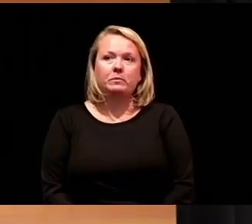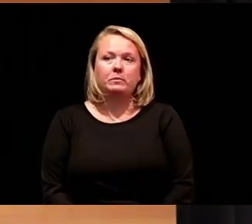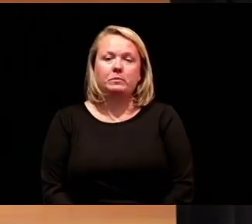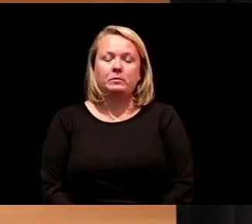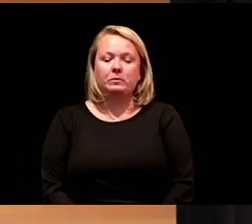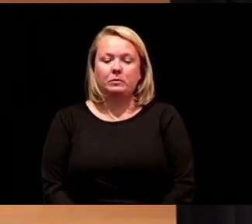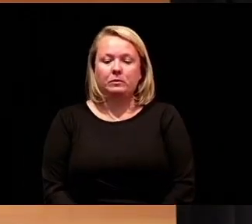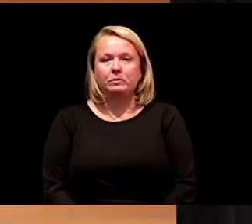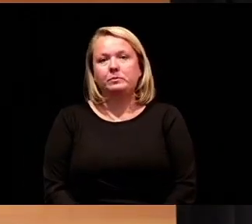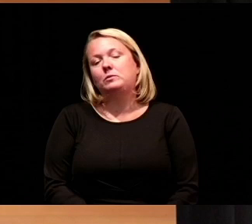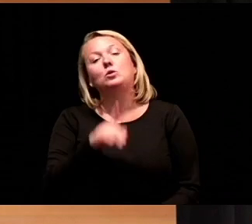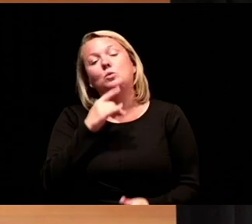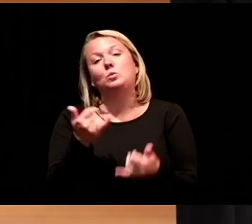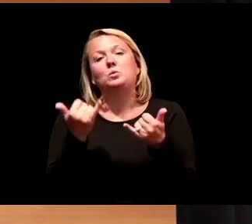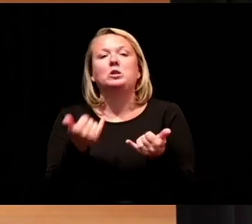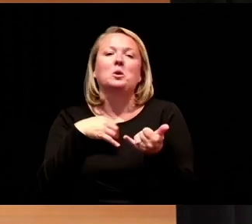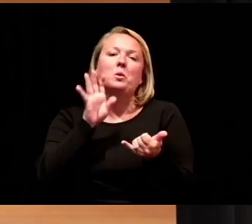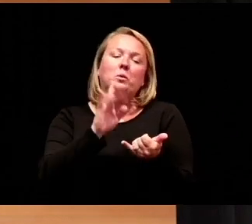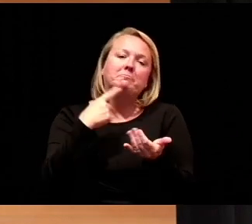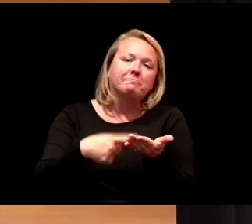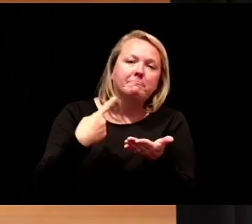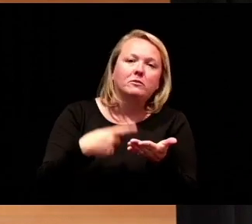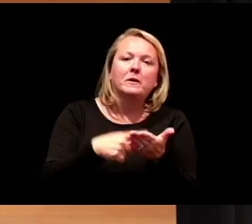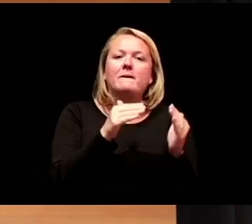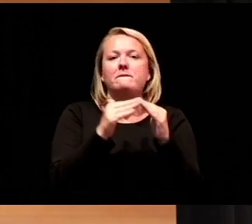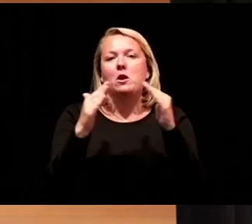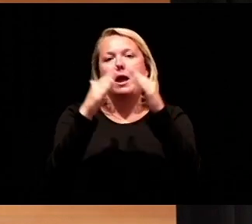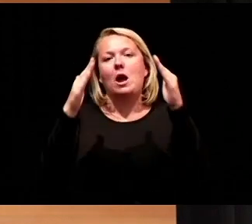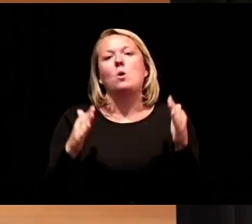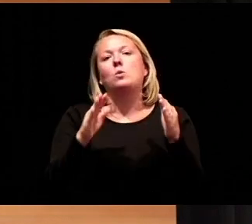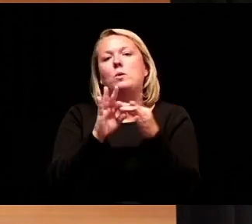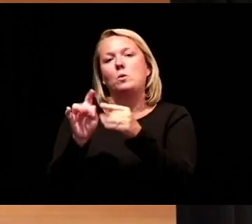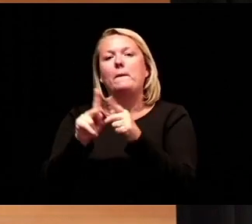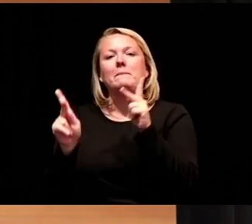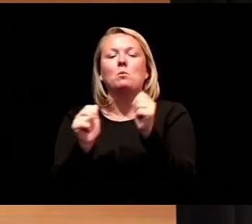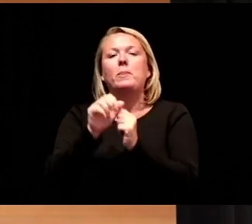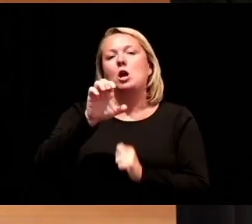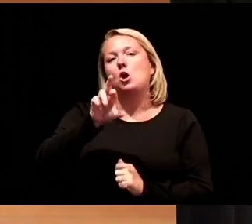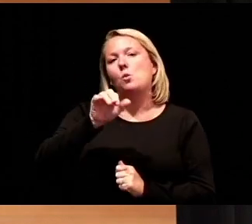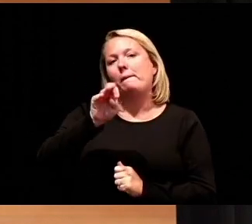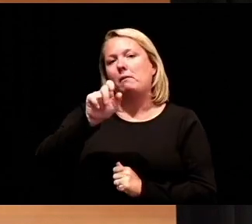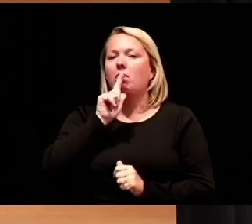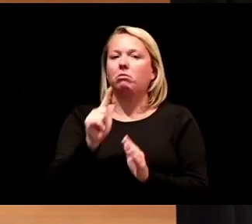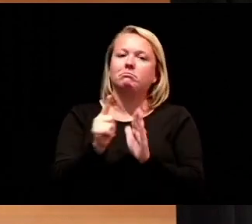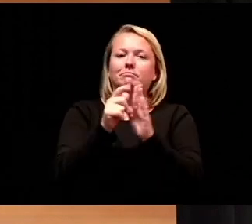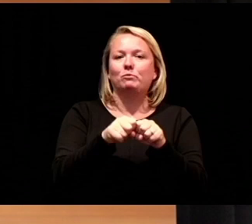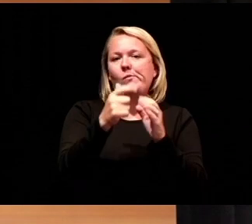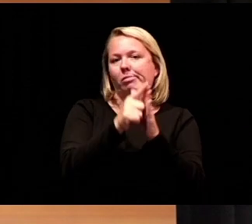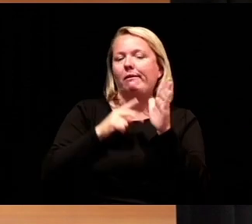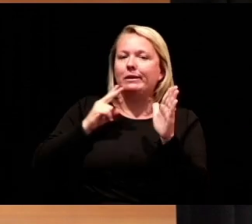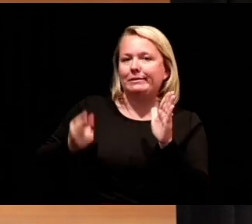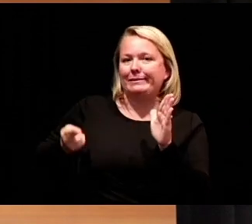time post-COVID that I'm speaking in front of actual people. And I got the nerves back. It's like I'm back in